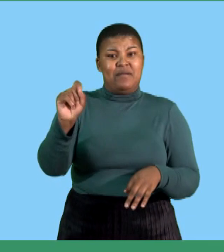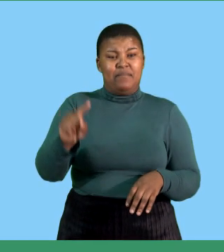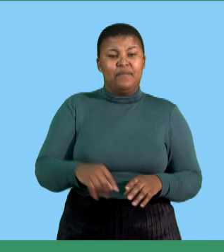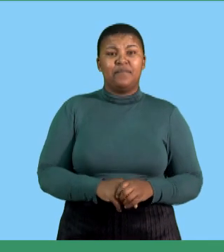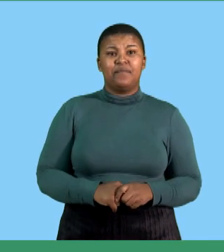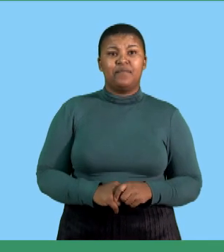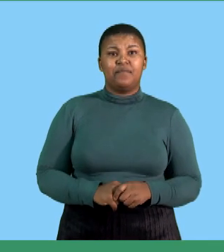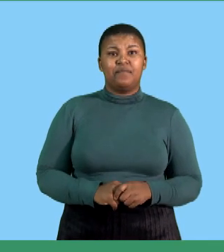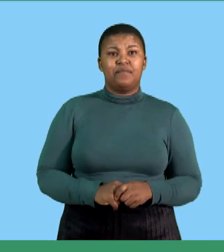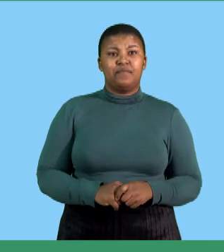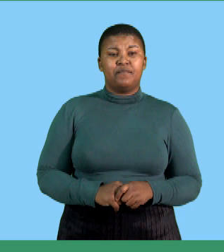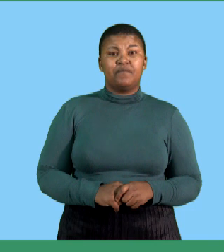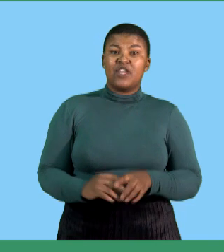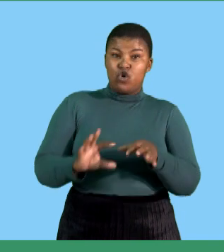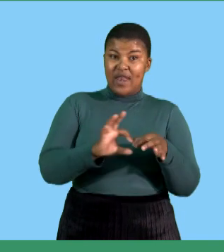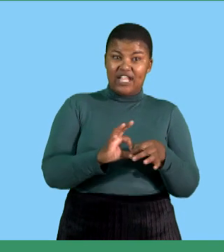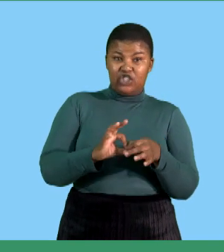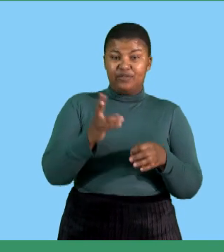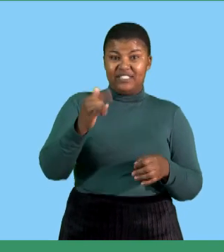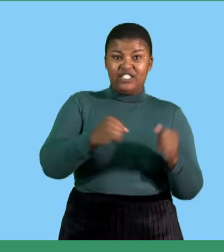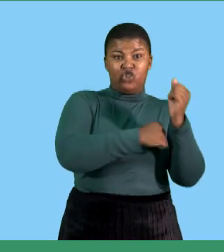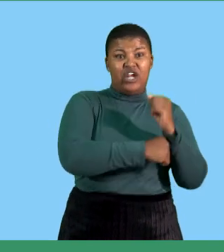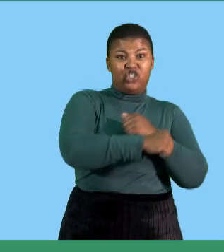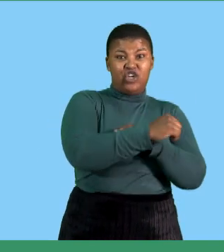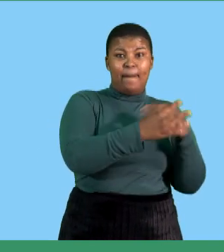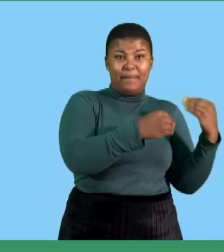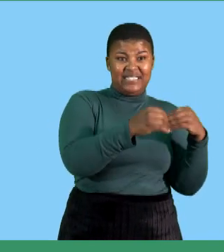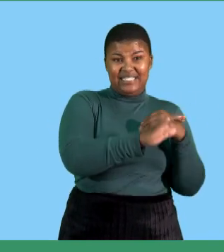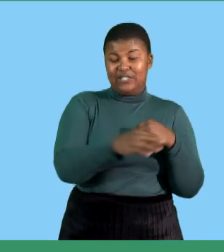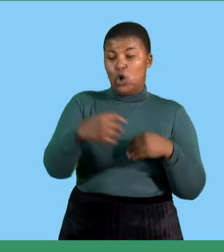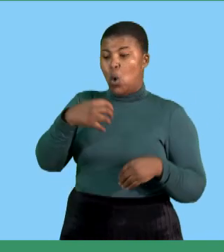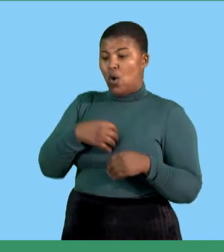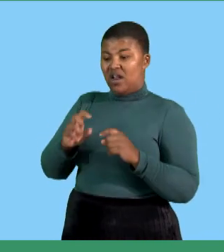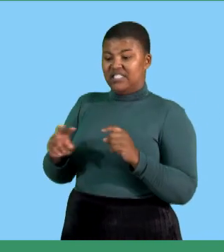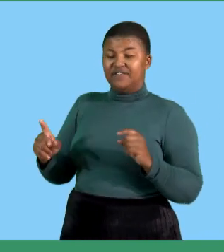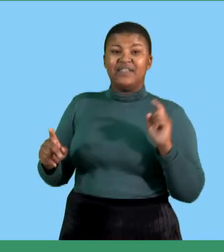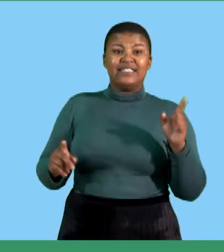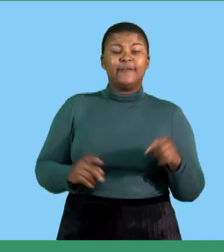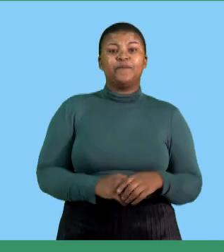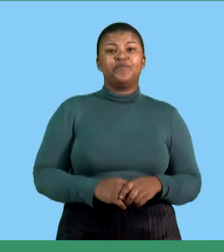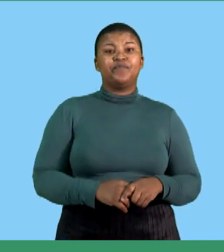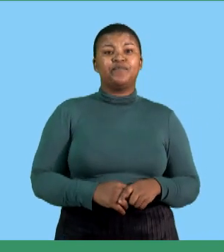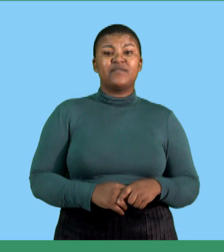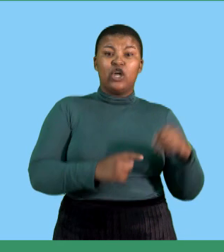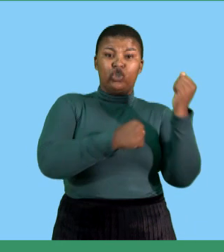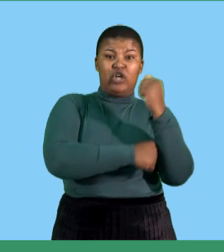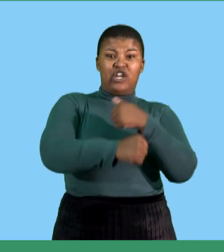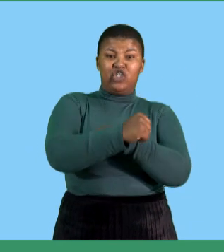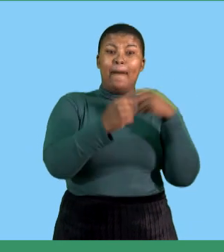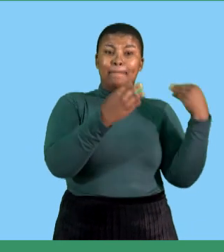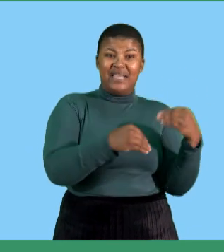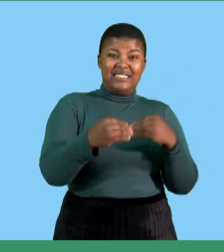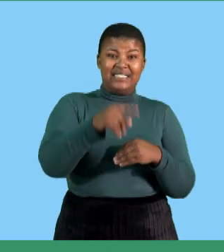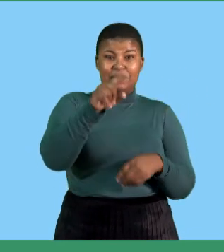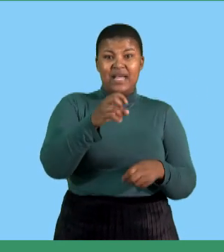that. Right, we're still on the relationship between the structure of the business and the forms of ownership. It says here the structure of the business